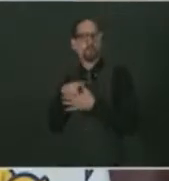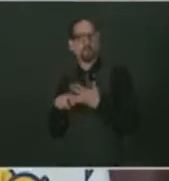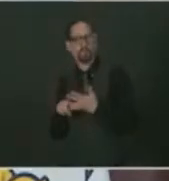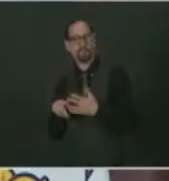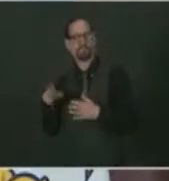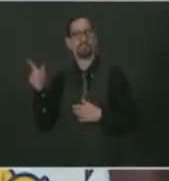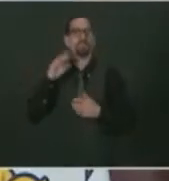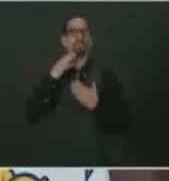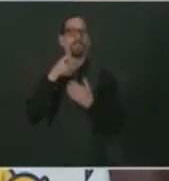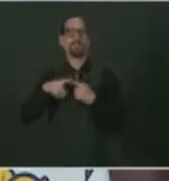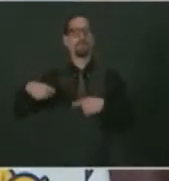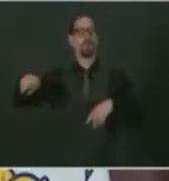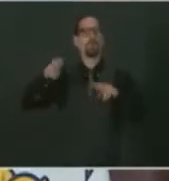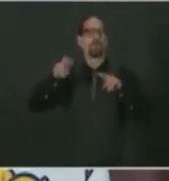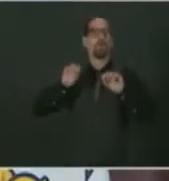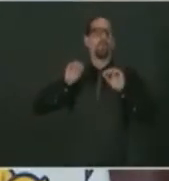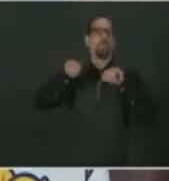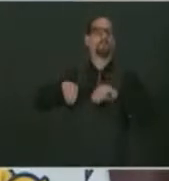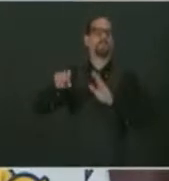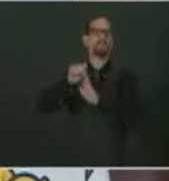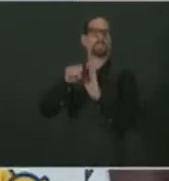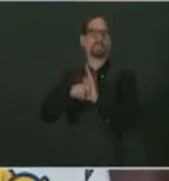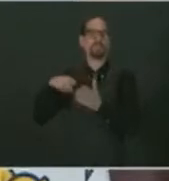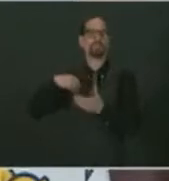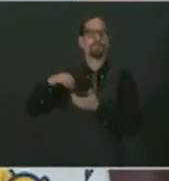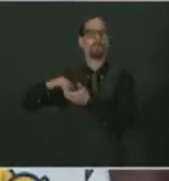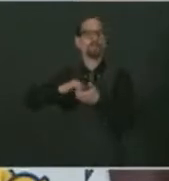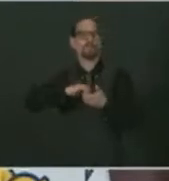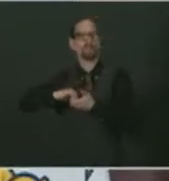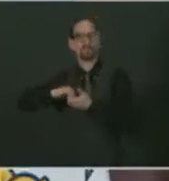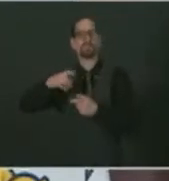Hospitality Association, and the